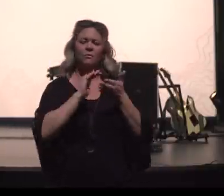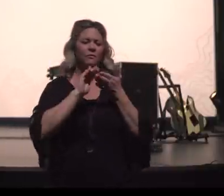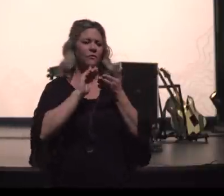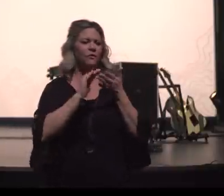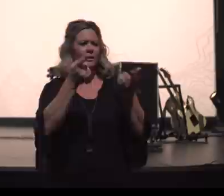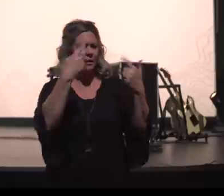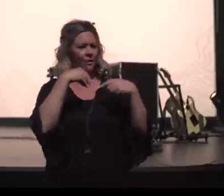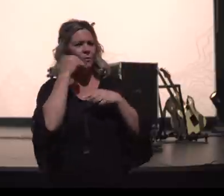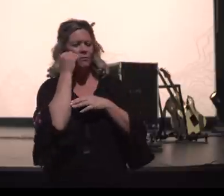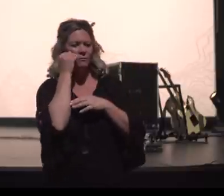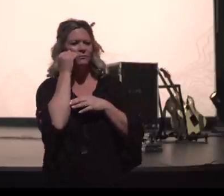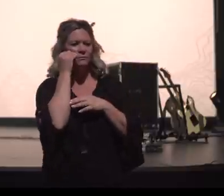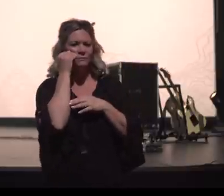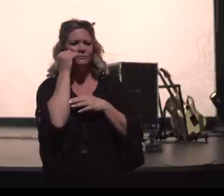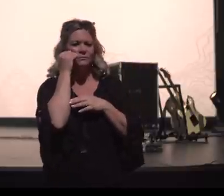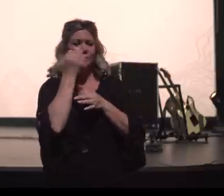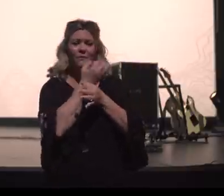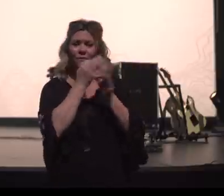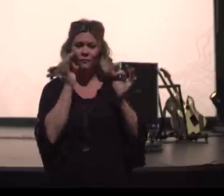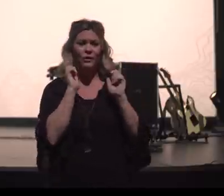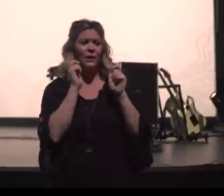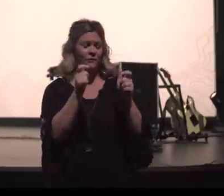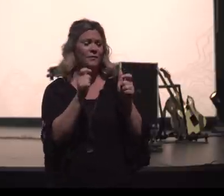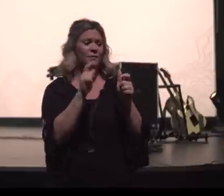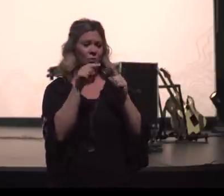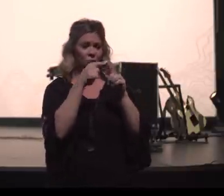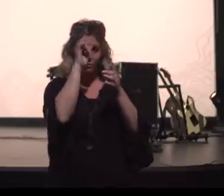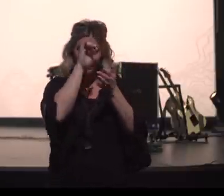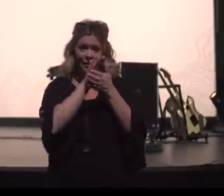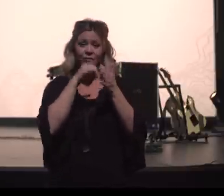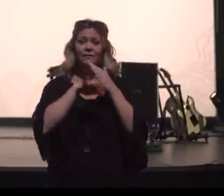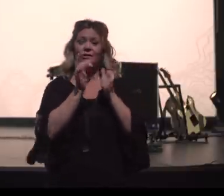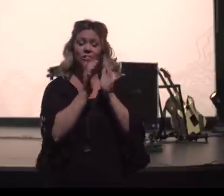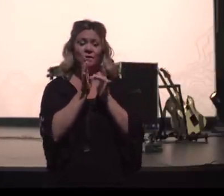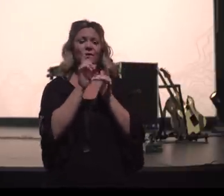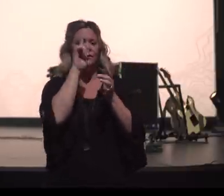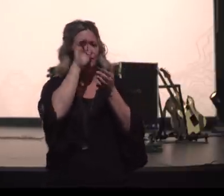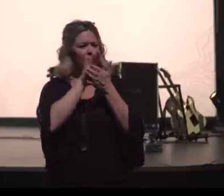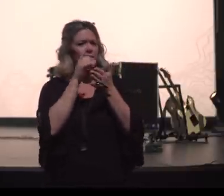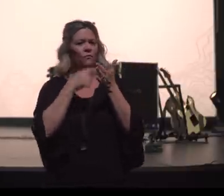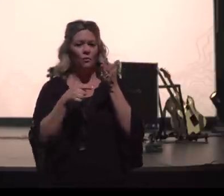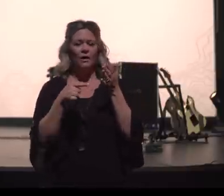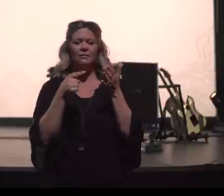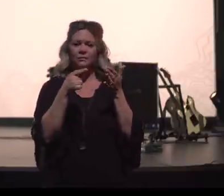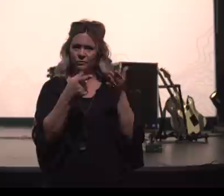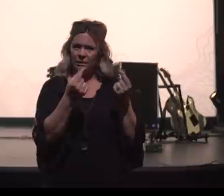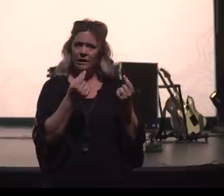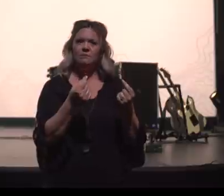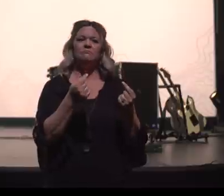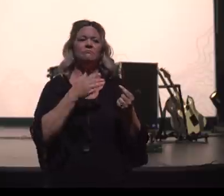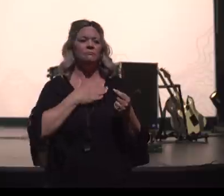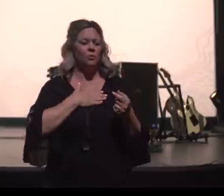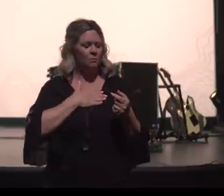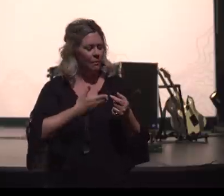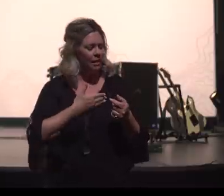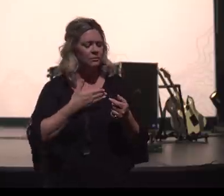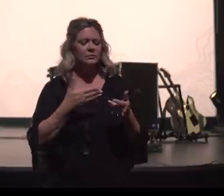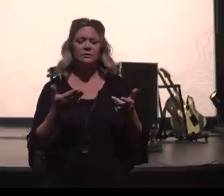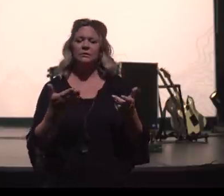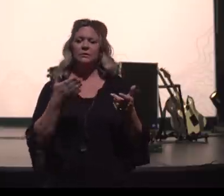home. It's a free gift. When you believe in Jesus, you have to believe what he did. You repent of your